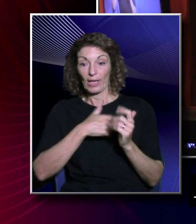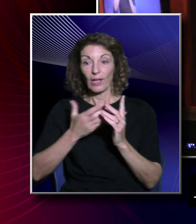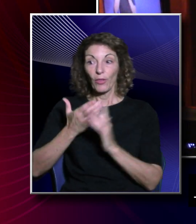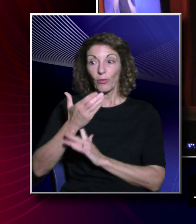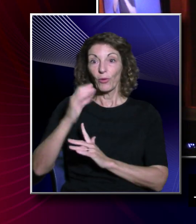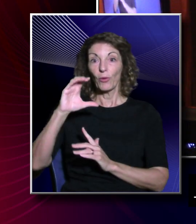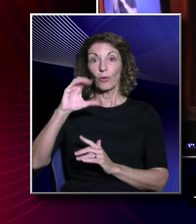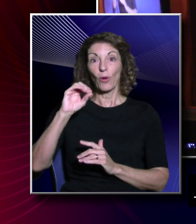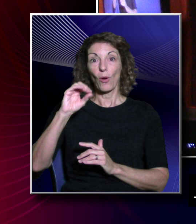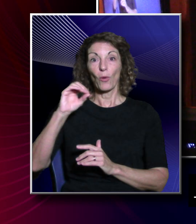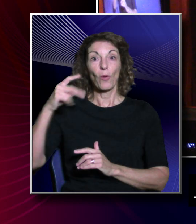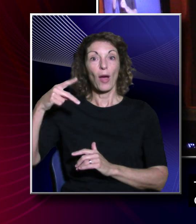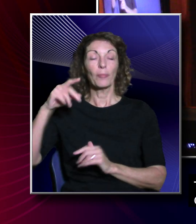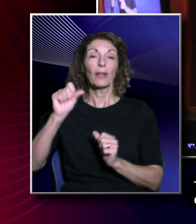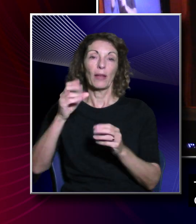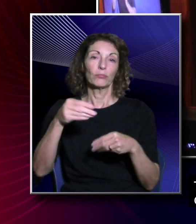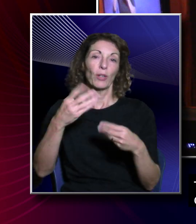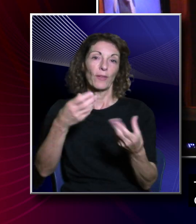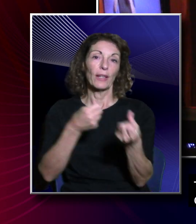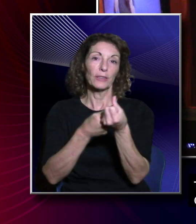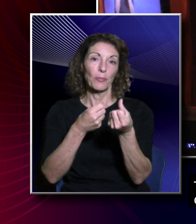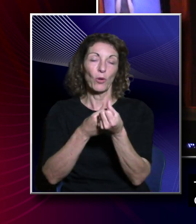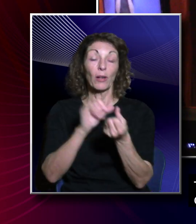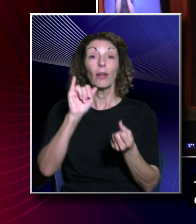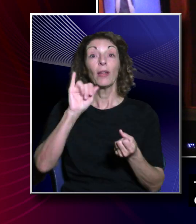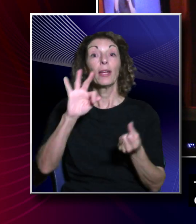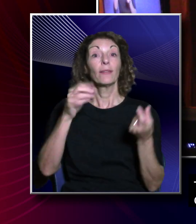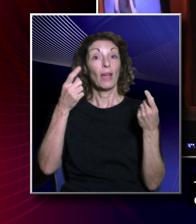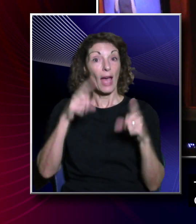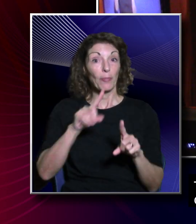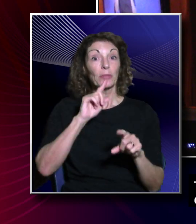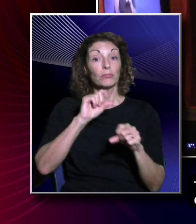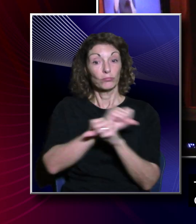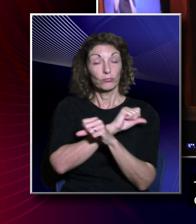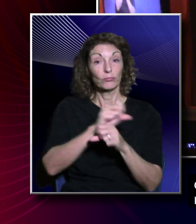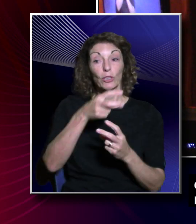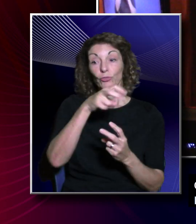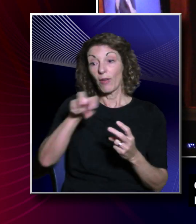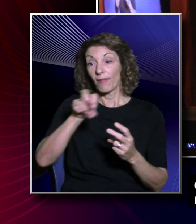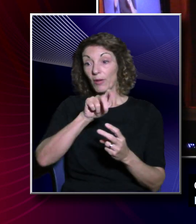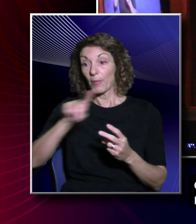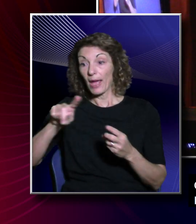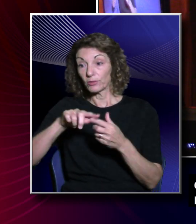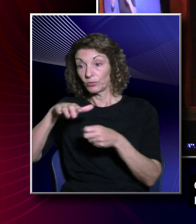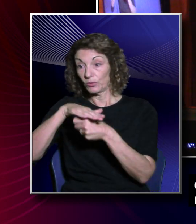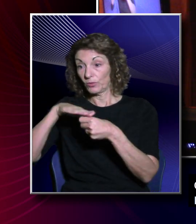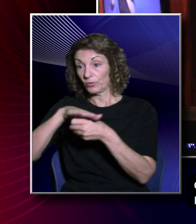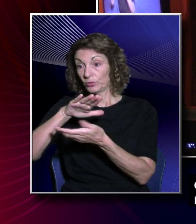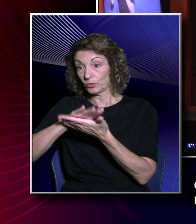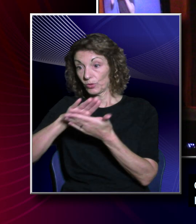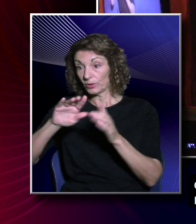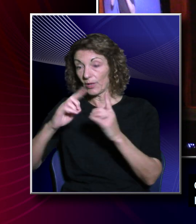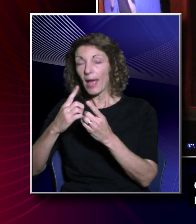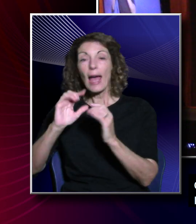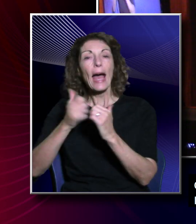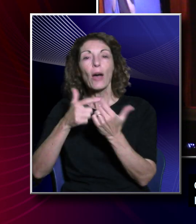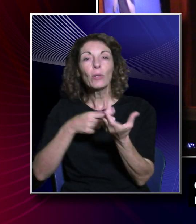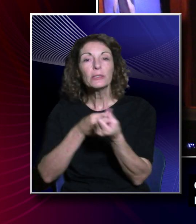the event that we transfer them back to the local school districts. Yes.